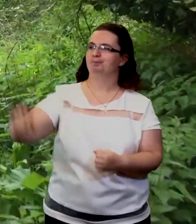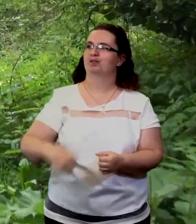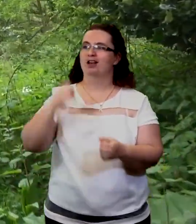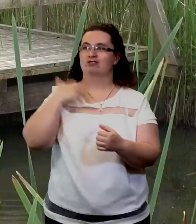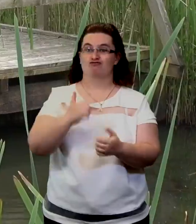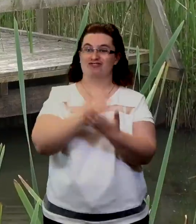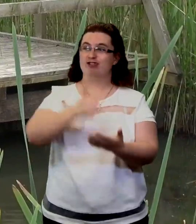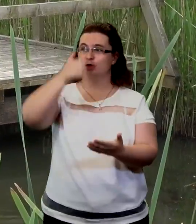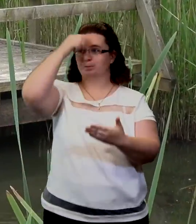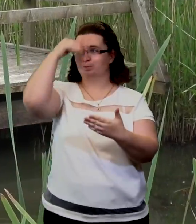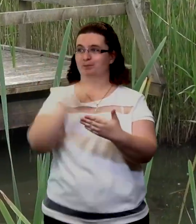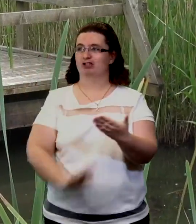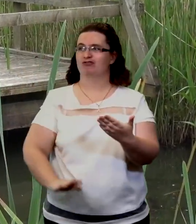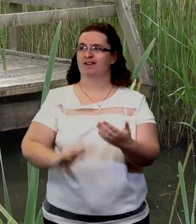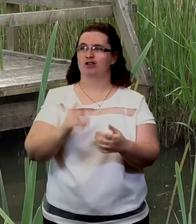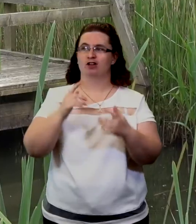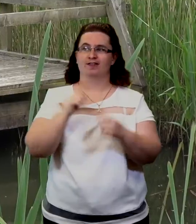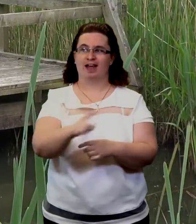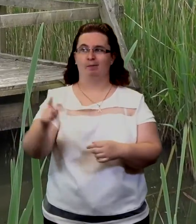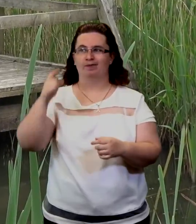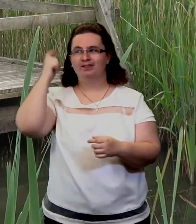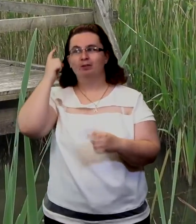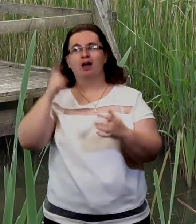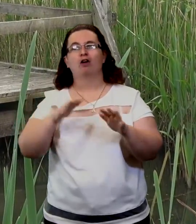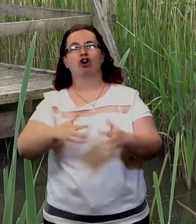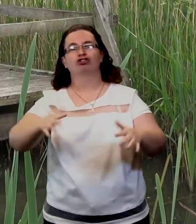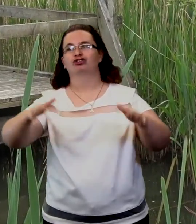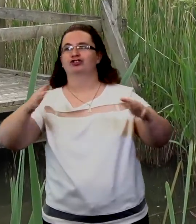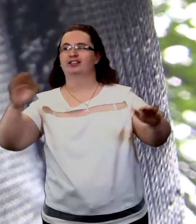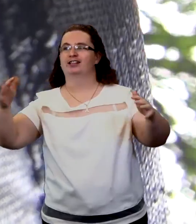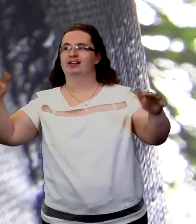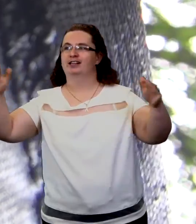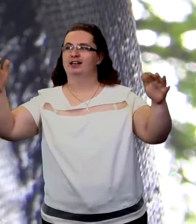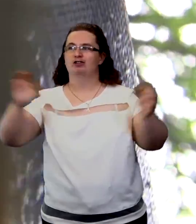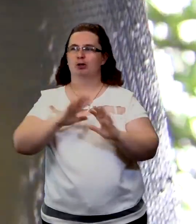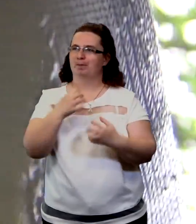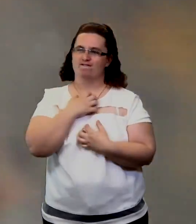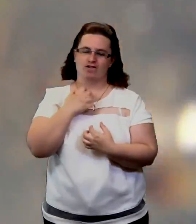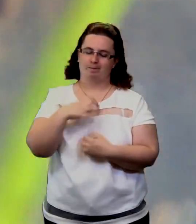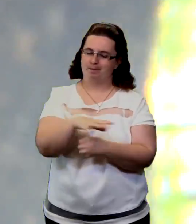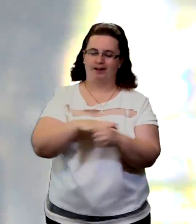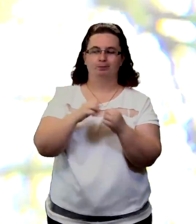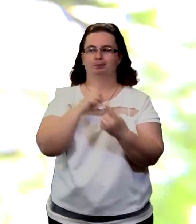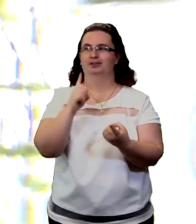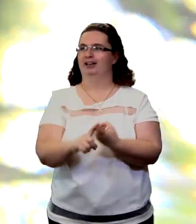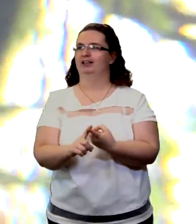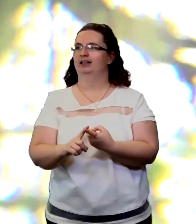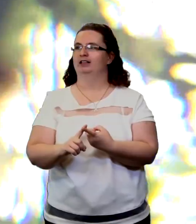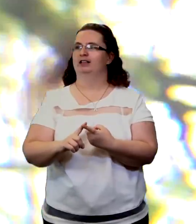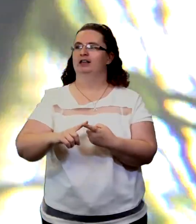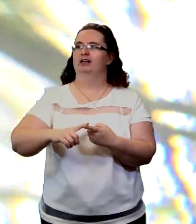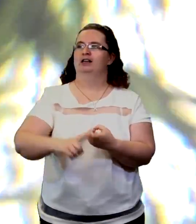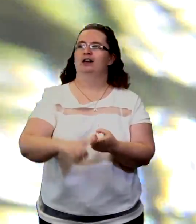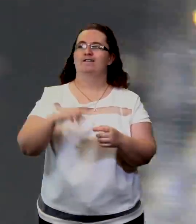iPLANit Kids came up, you know, sort of a few weeks ago as the name really. I've been thinking about doing this for a while, but we thought, what